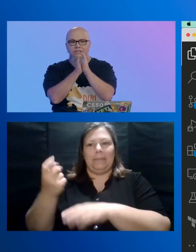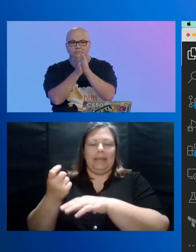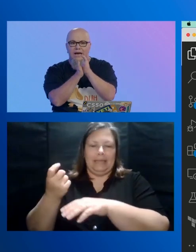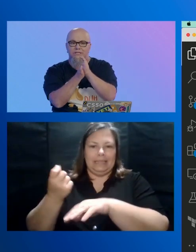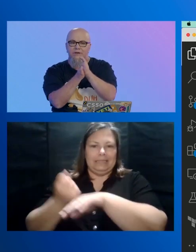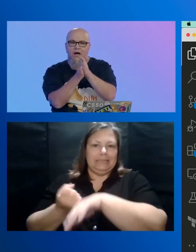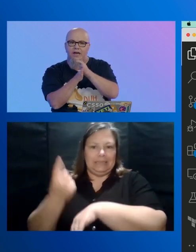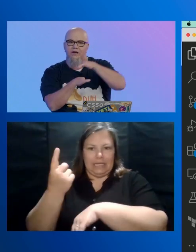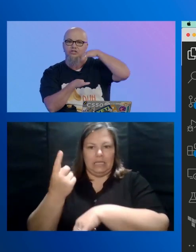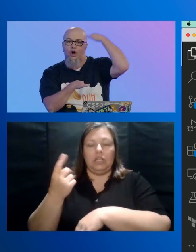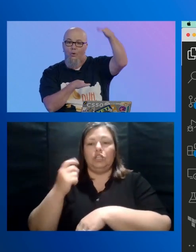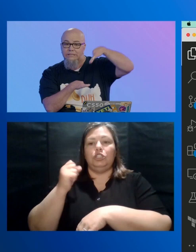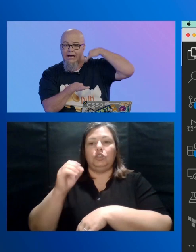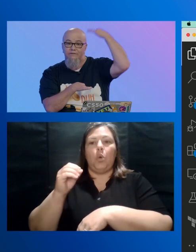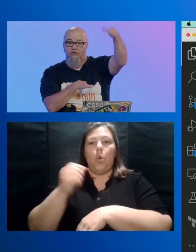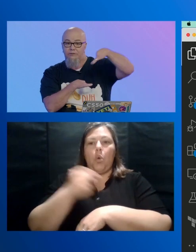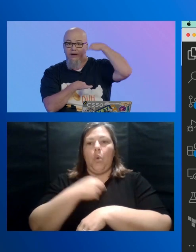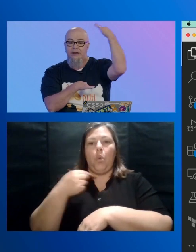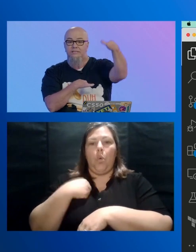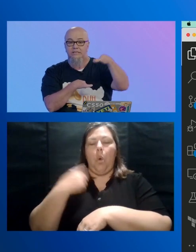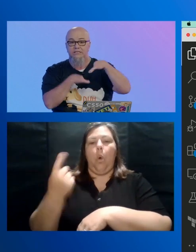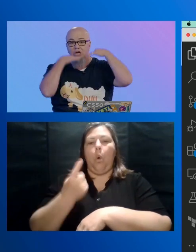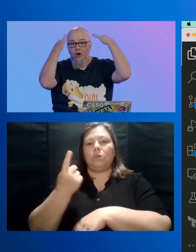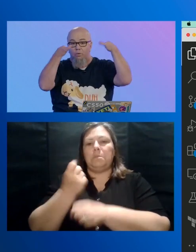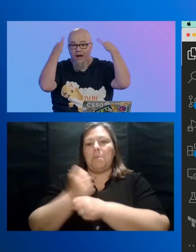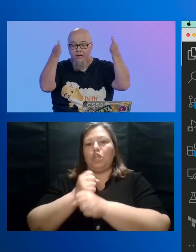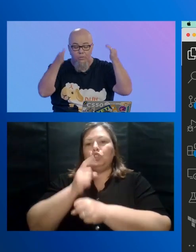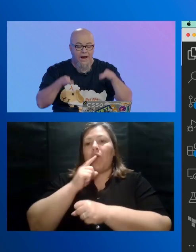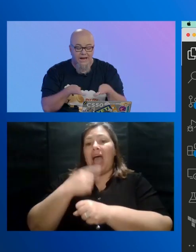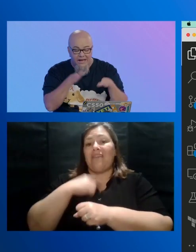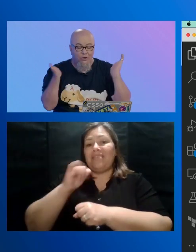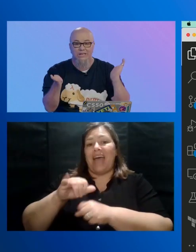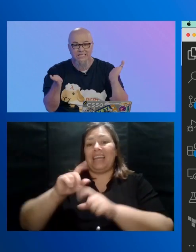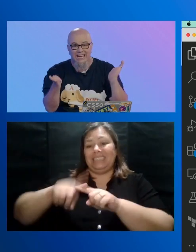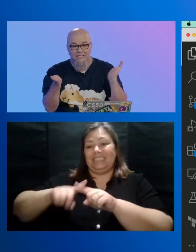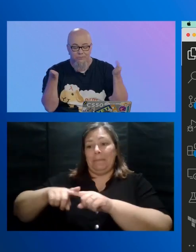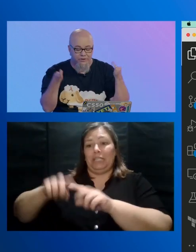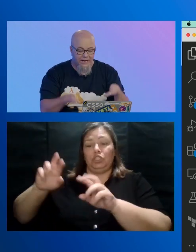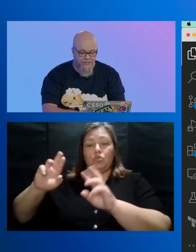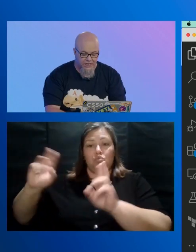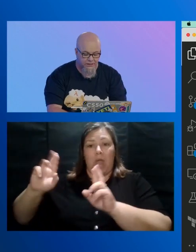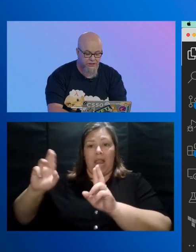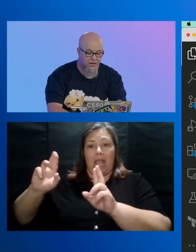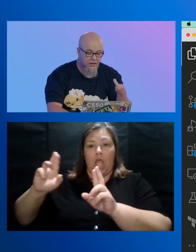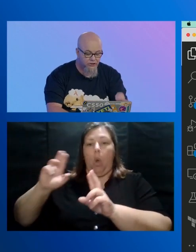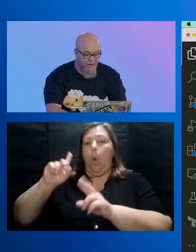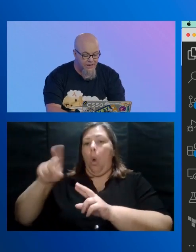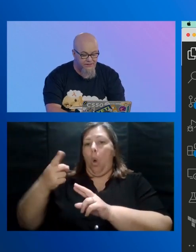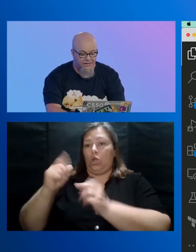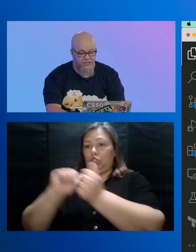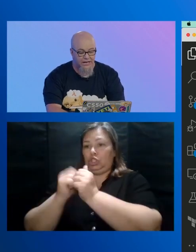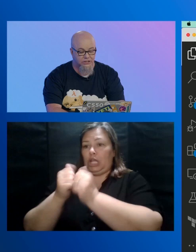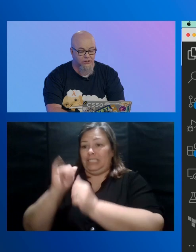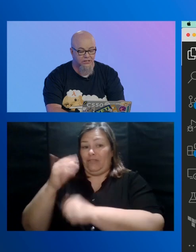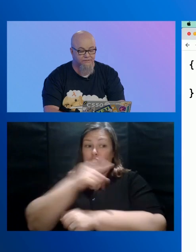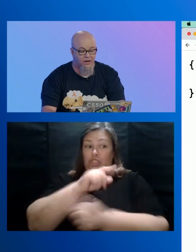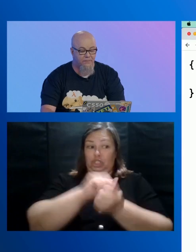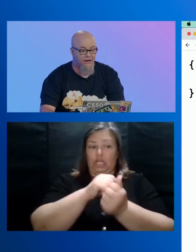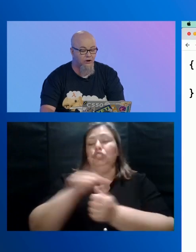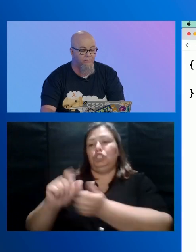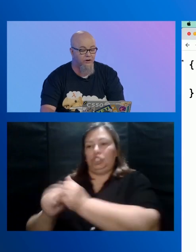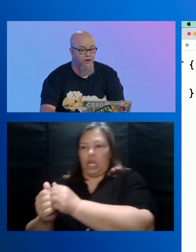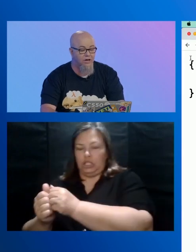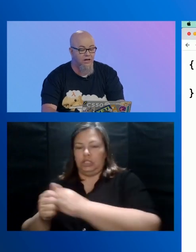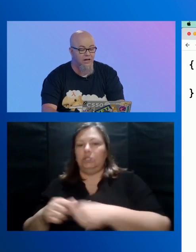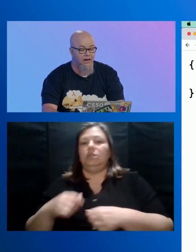we do some magic behind there to always have those dependencies ready and waiting and only change them when they change. So I'd made that change, so let's flop